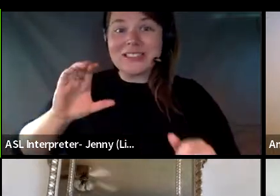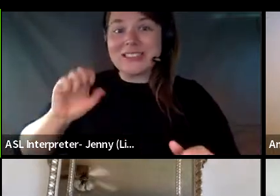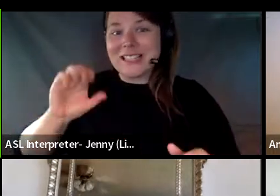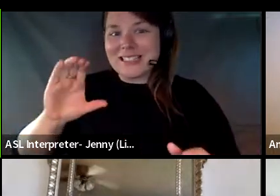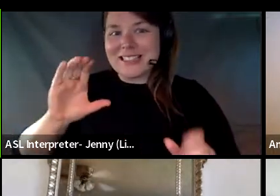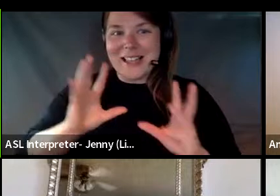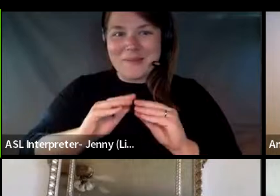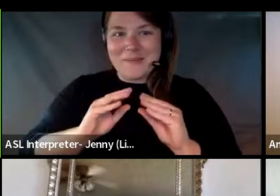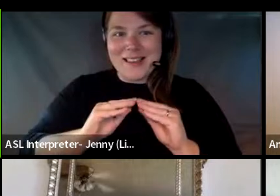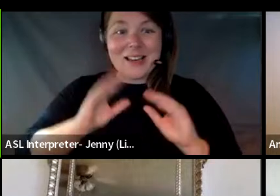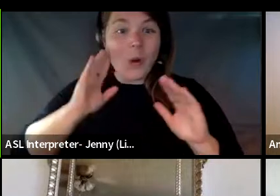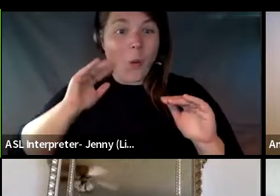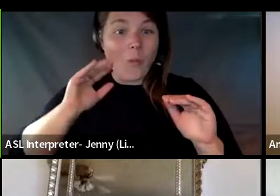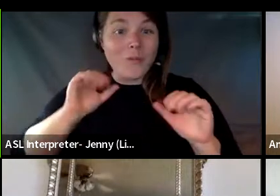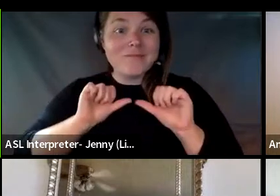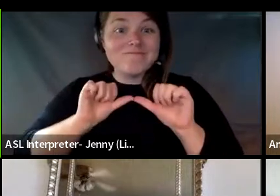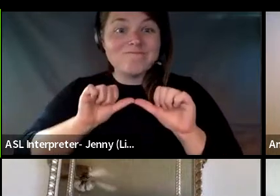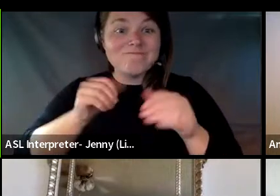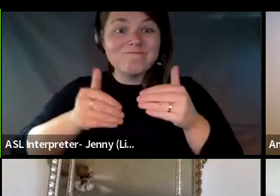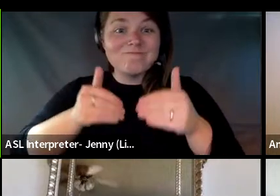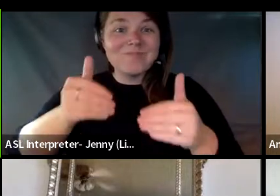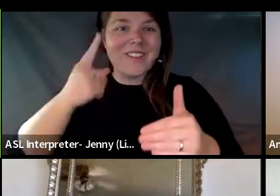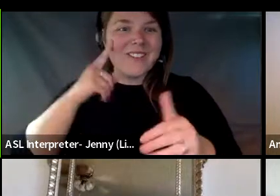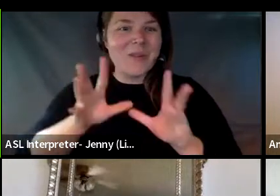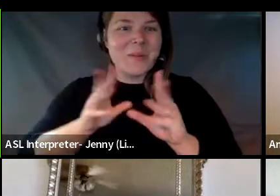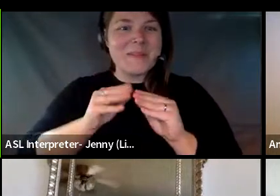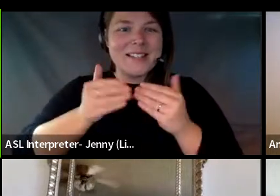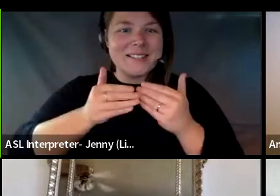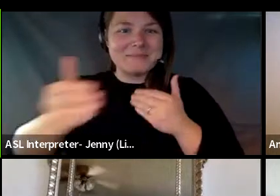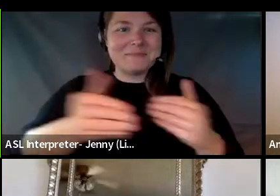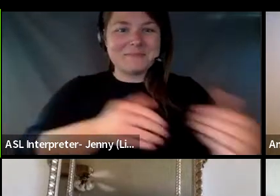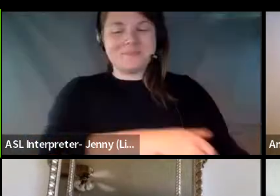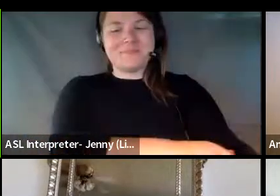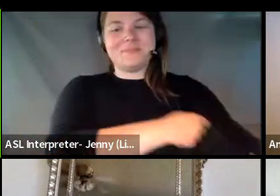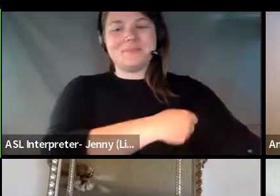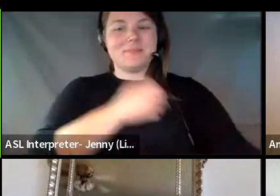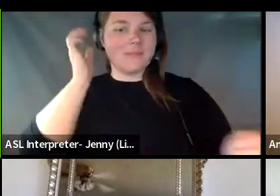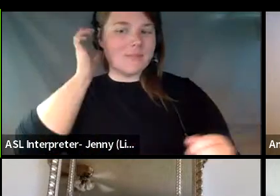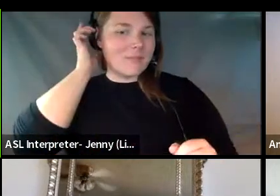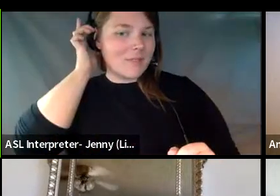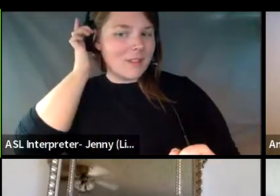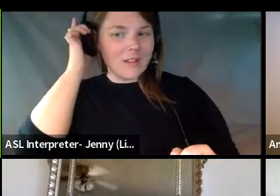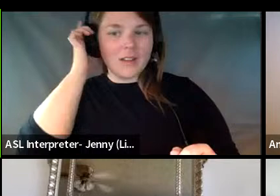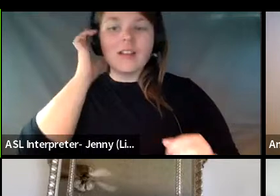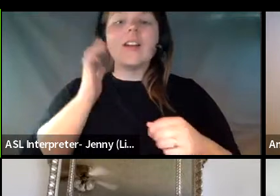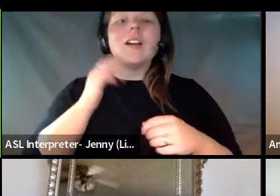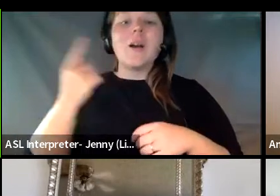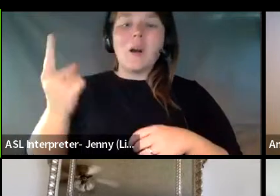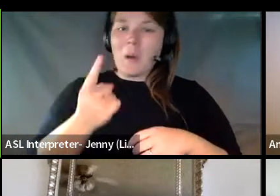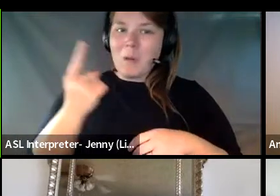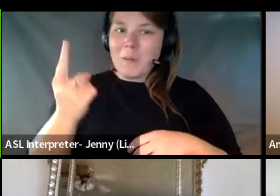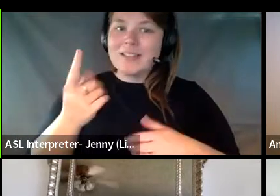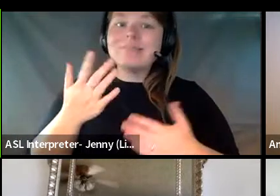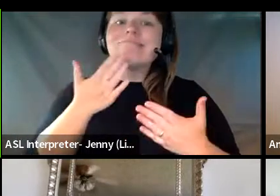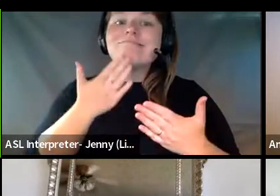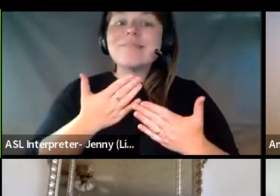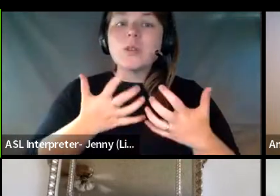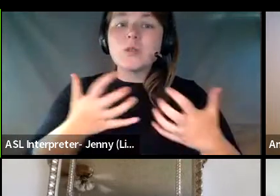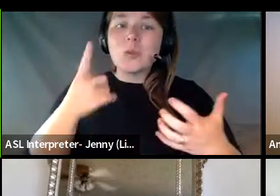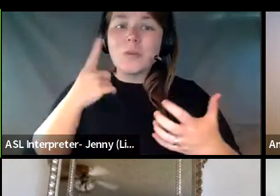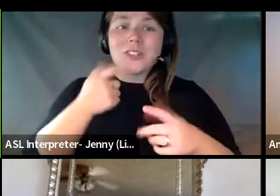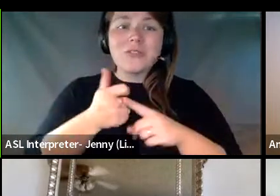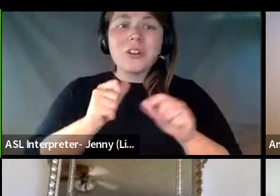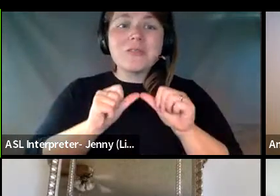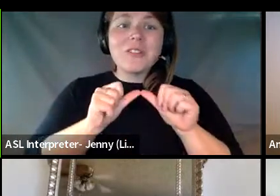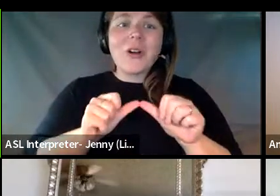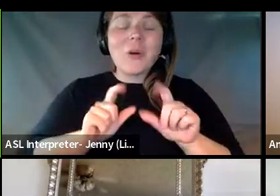keep that momentum going for the meetings to come. As always, thank you all for your ongoing presence,